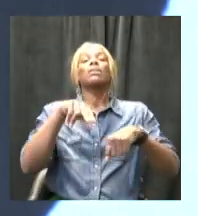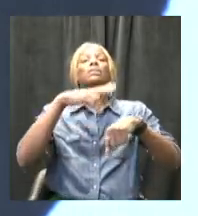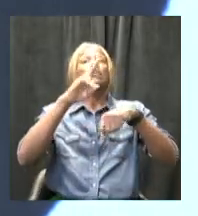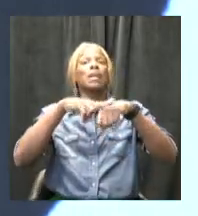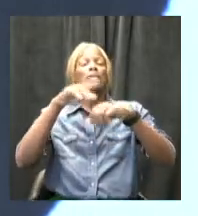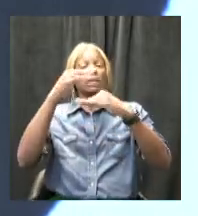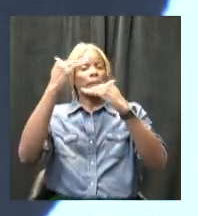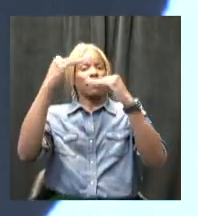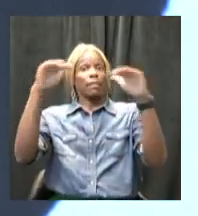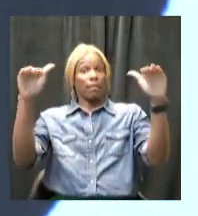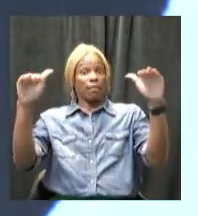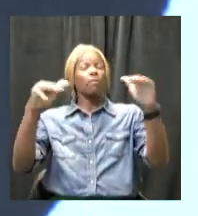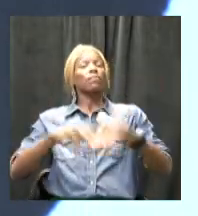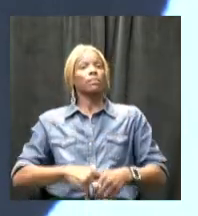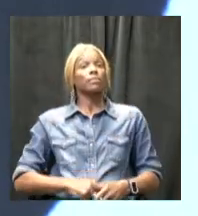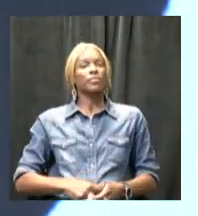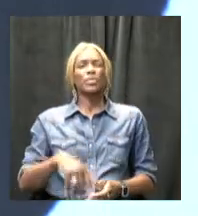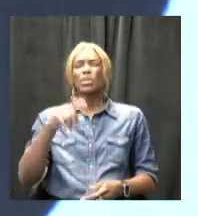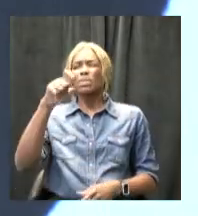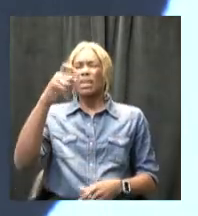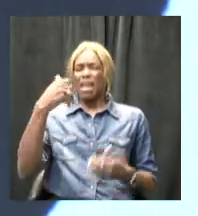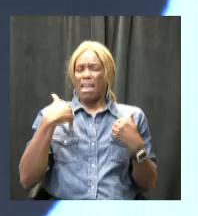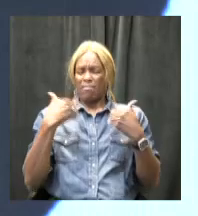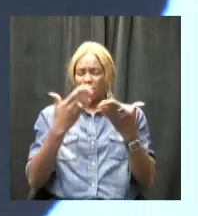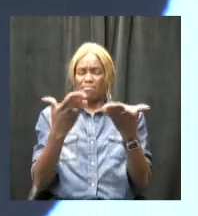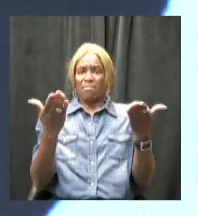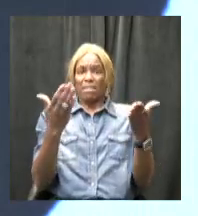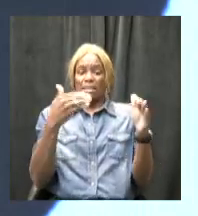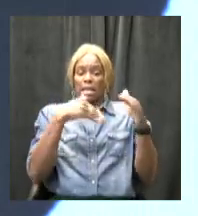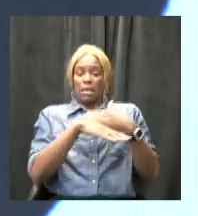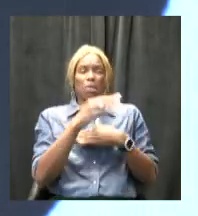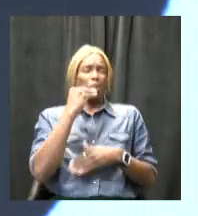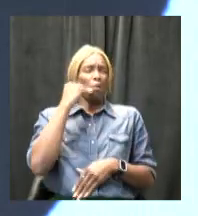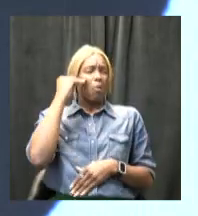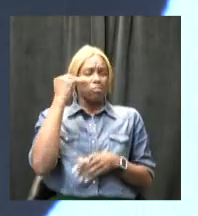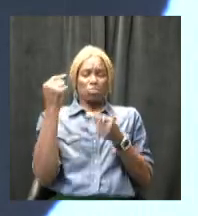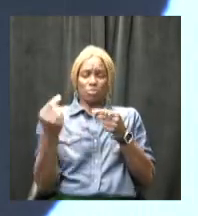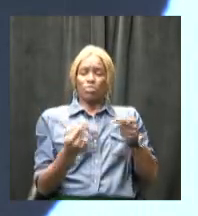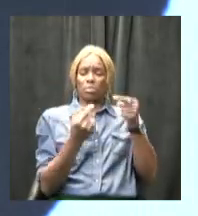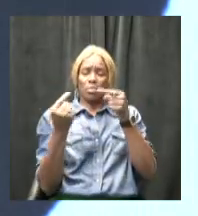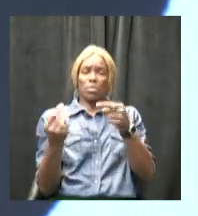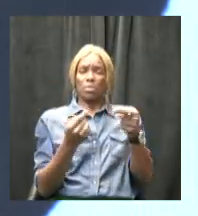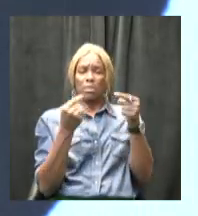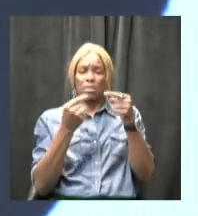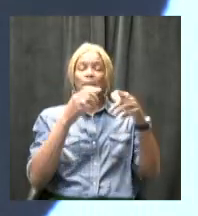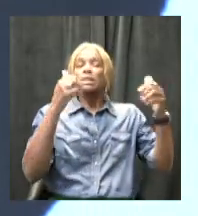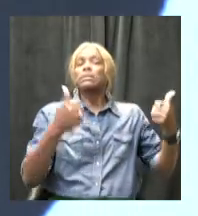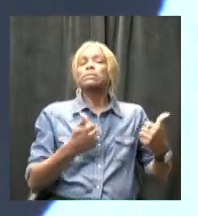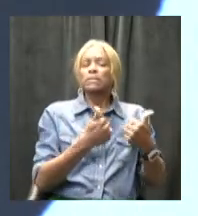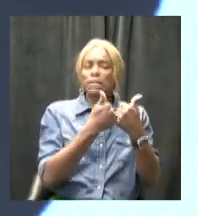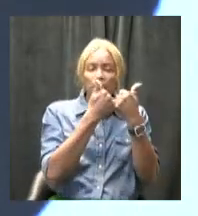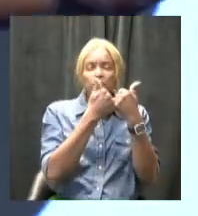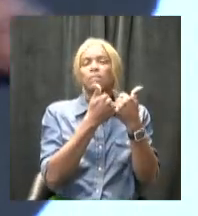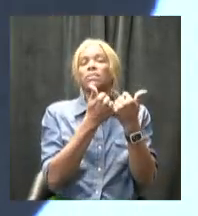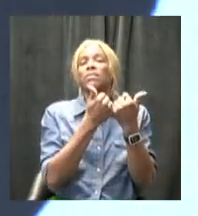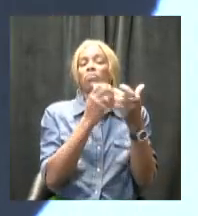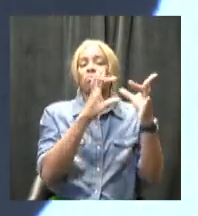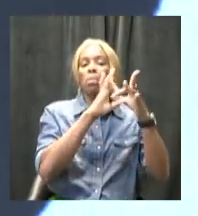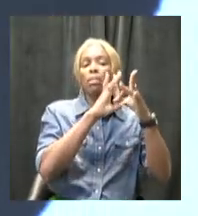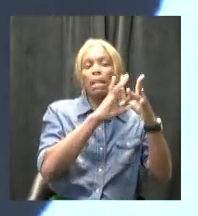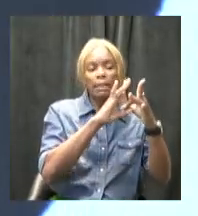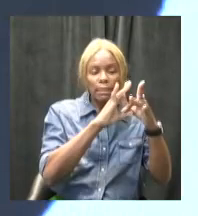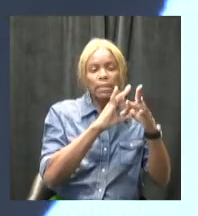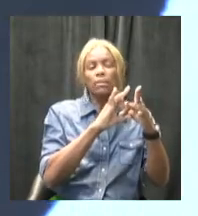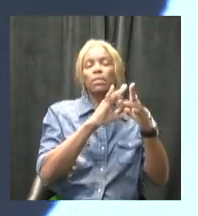level, even internet, you've got stuff in your own home that you're dealing with. You got the challenges sometimes of relationships